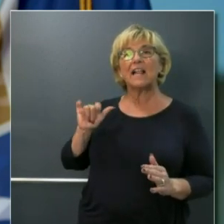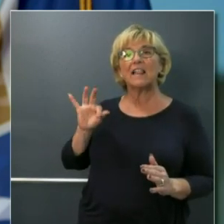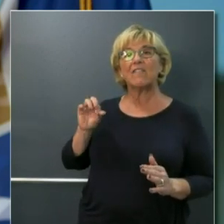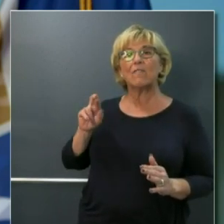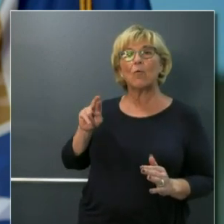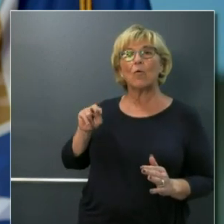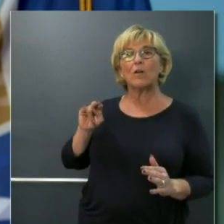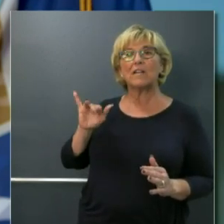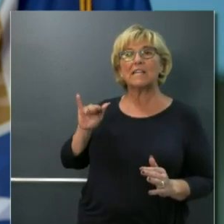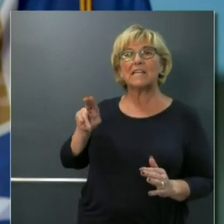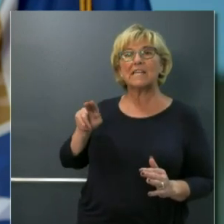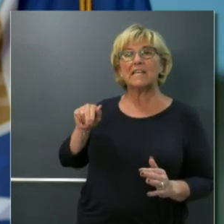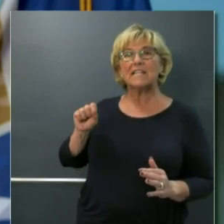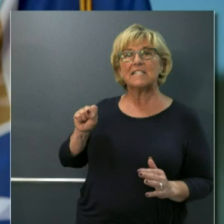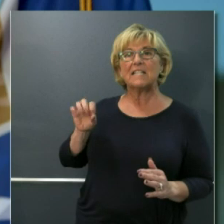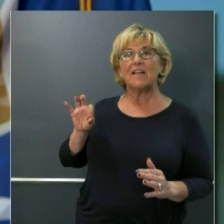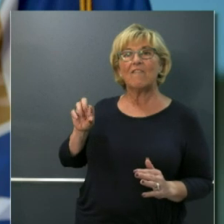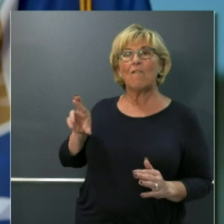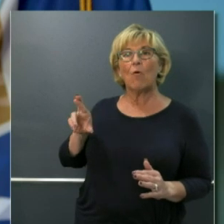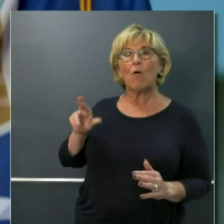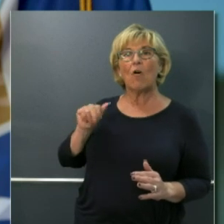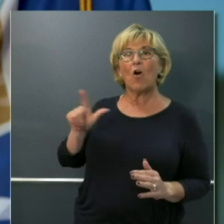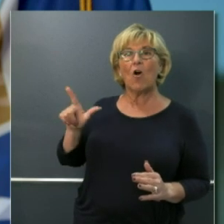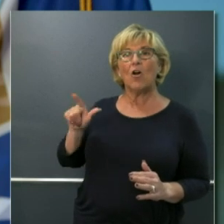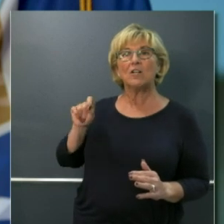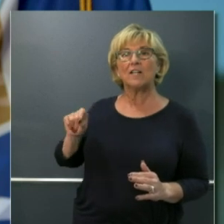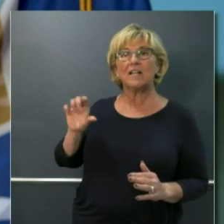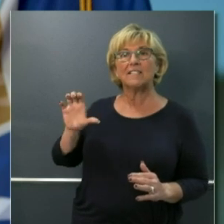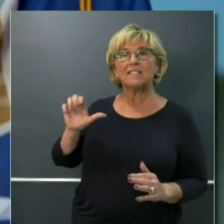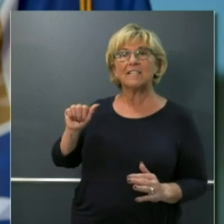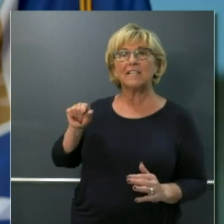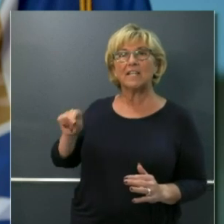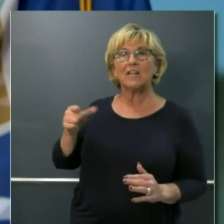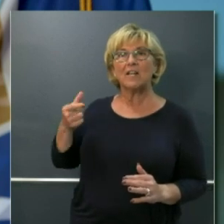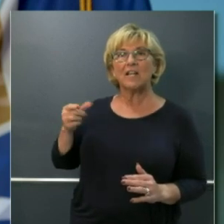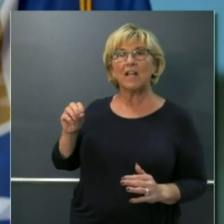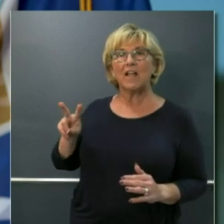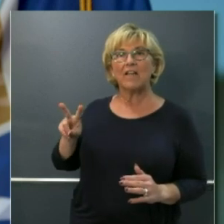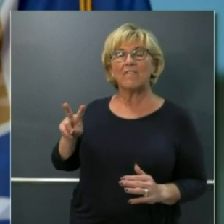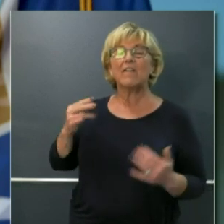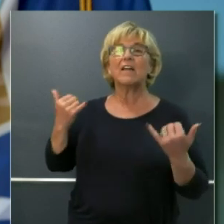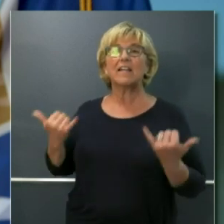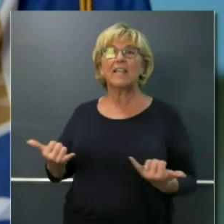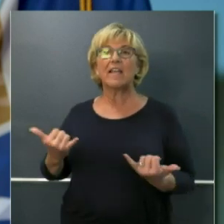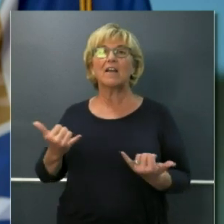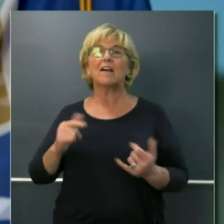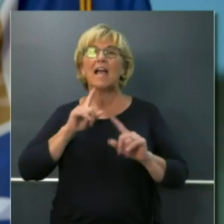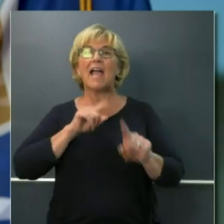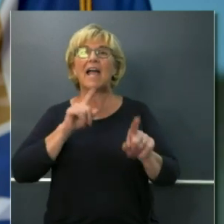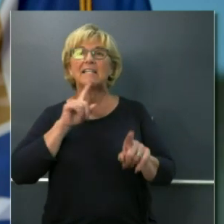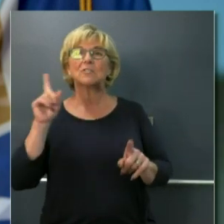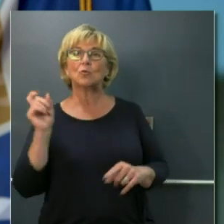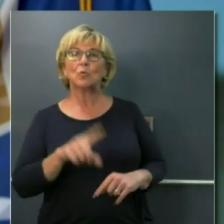californiansforall.ca.gov website. Happy now to answer any questions. Mariana Dale, KPCC.